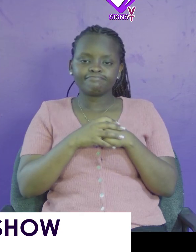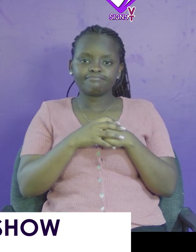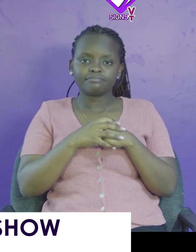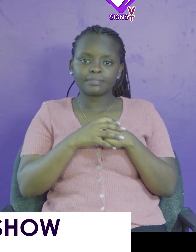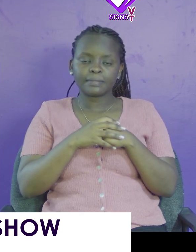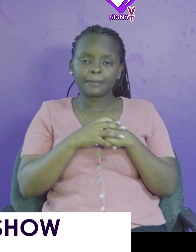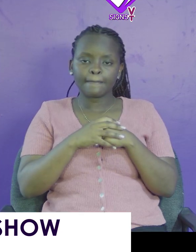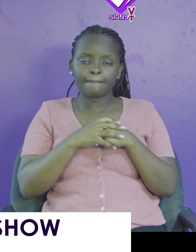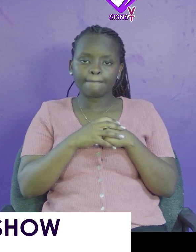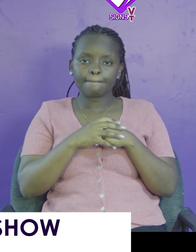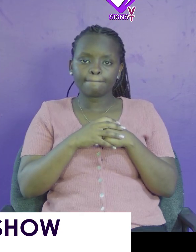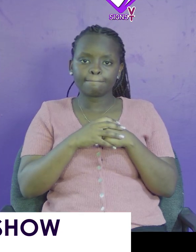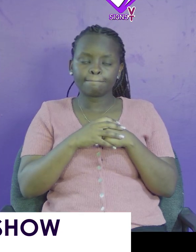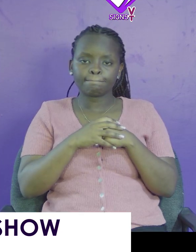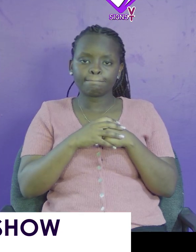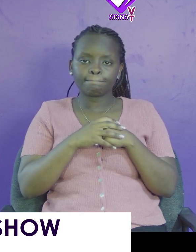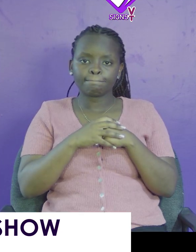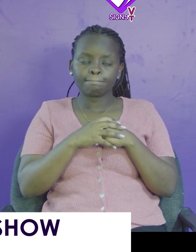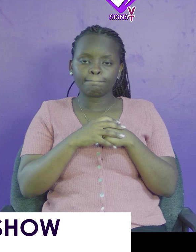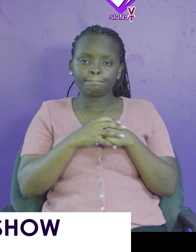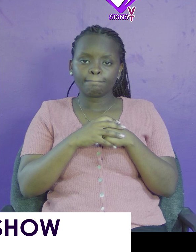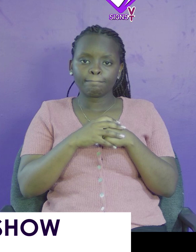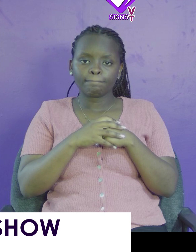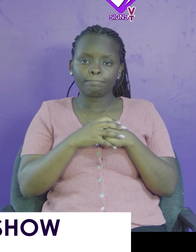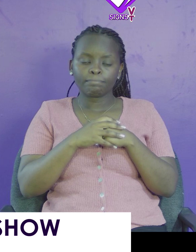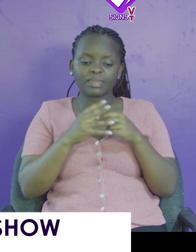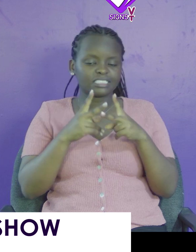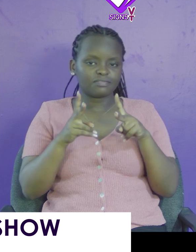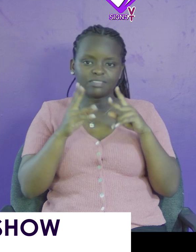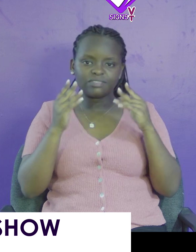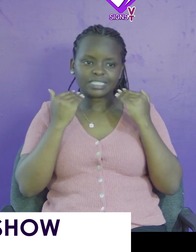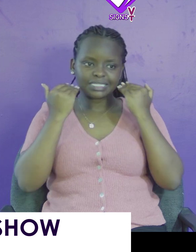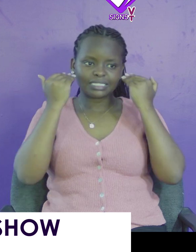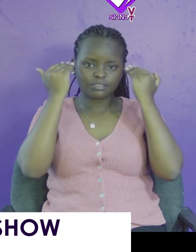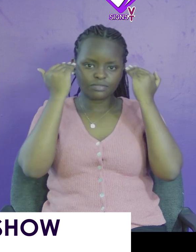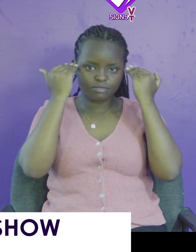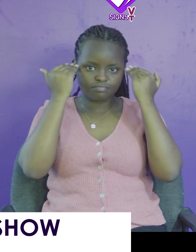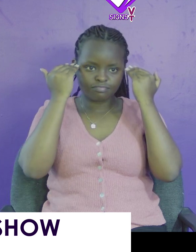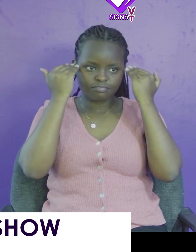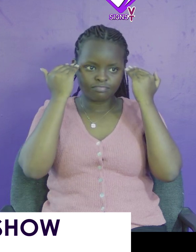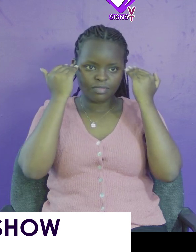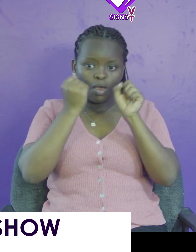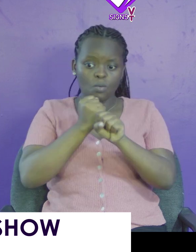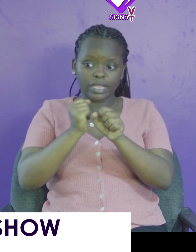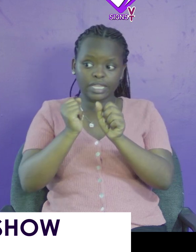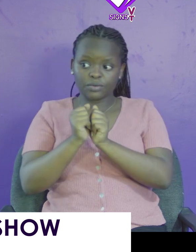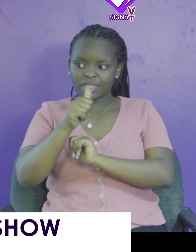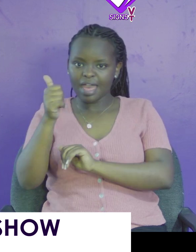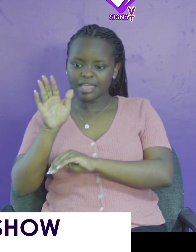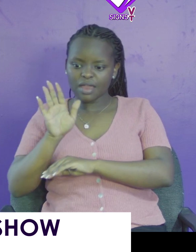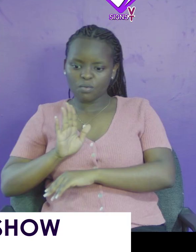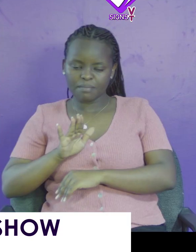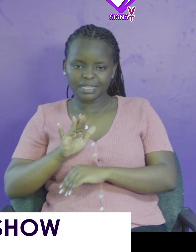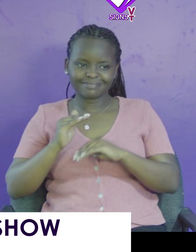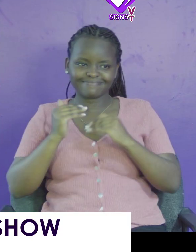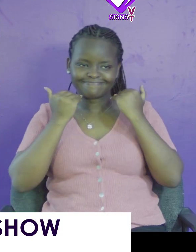managers, working under them is very stressful. Working under women is very stressful. We have many